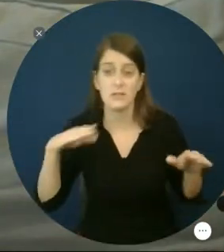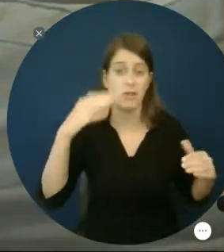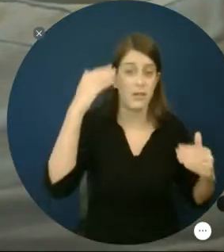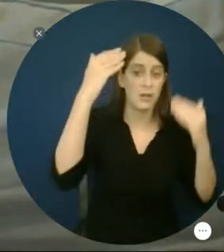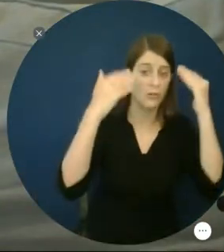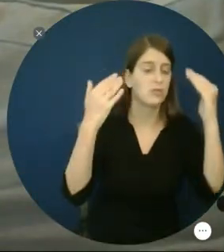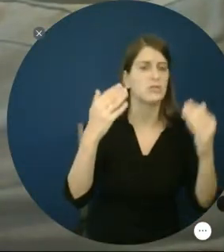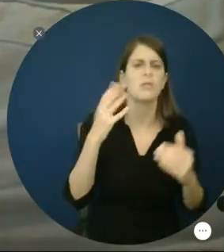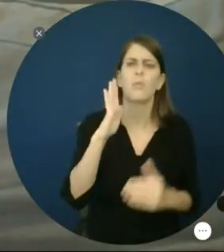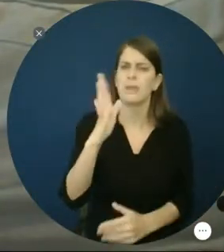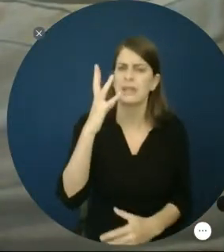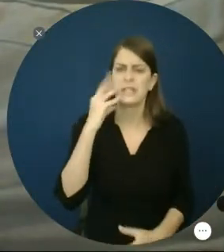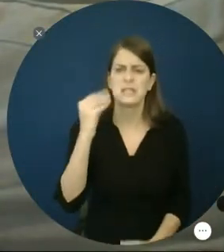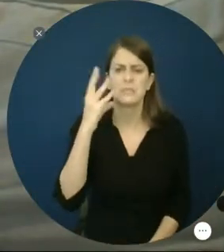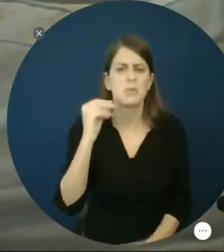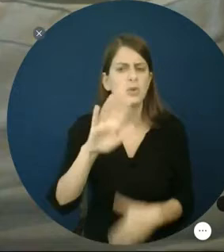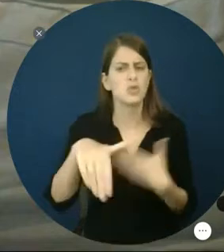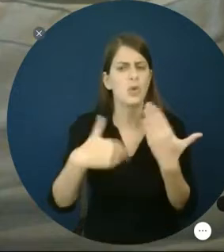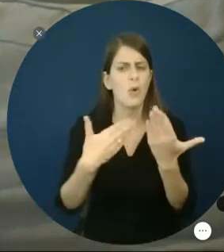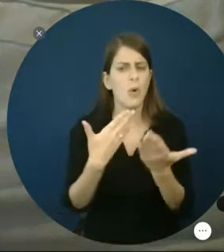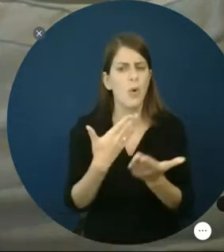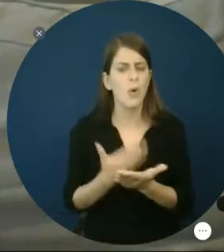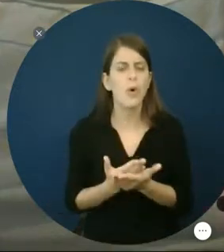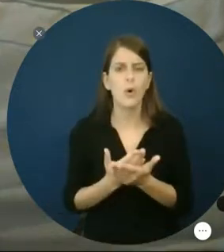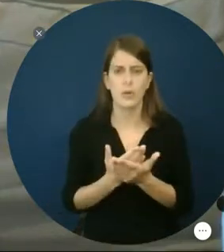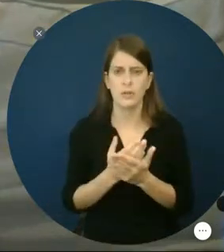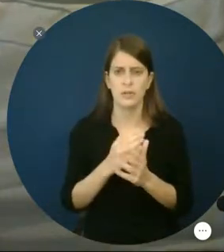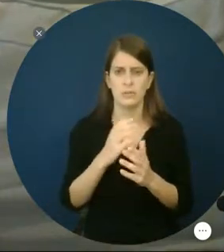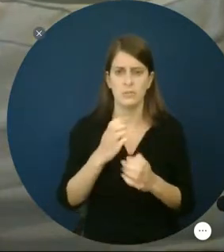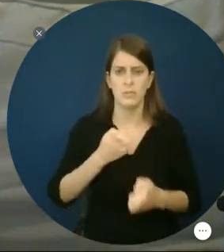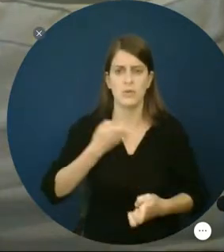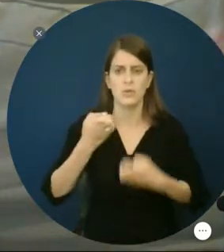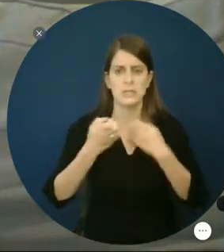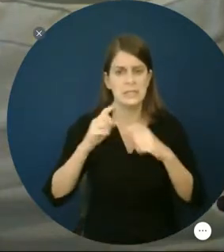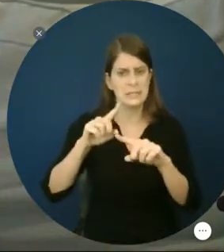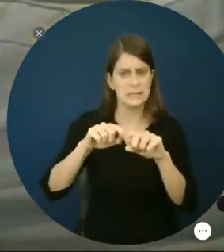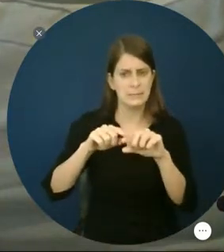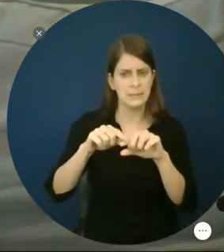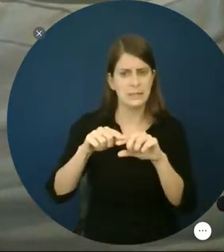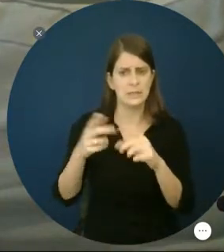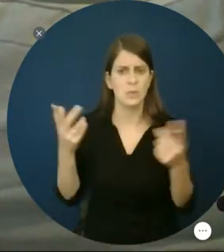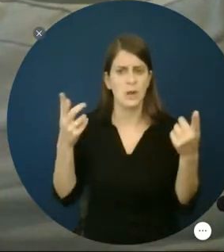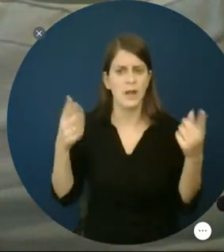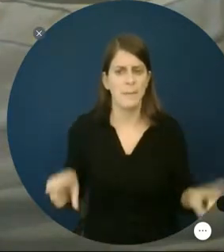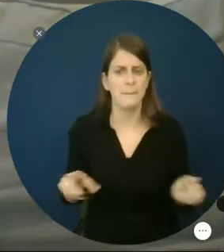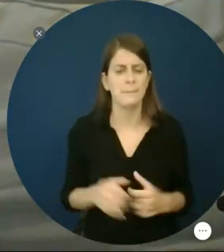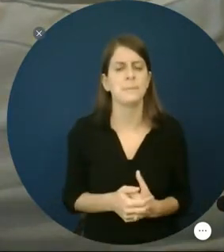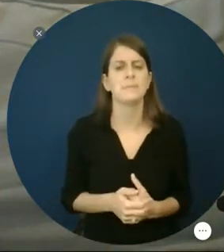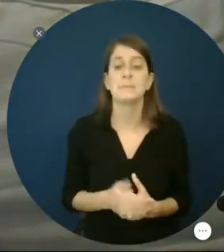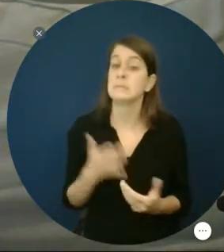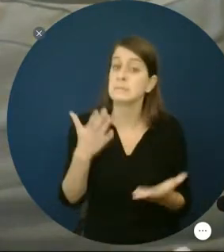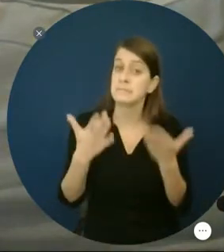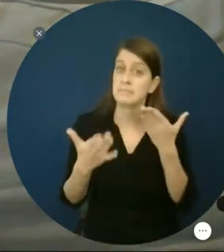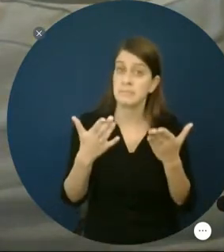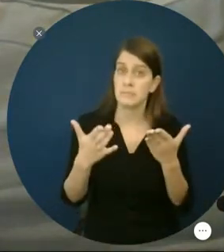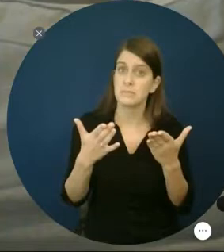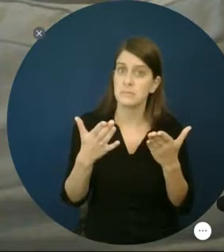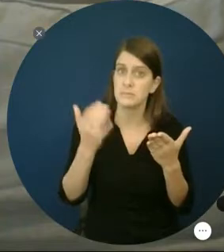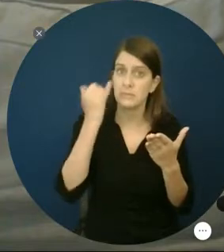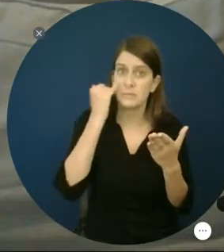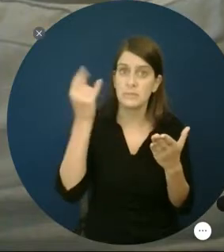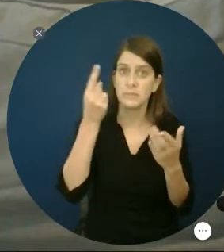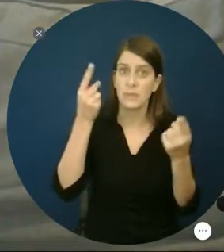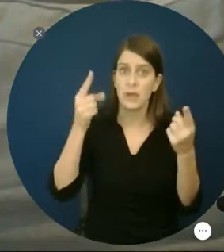of the emotions. It depends on the situation, right? There are situations in which we would expect